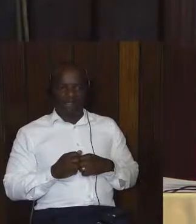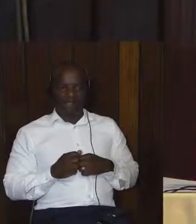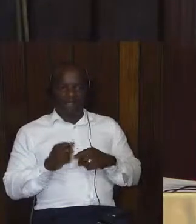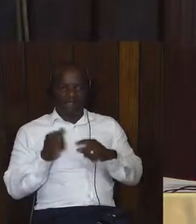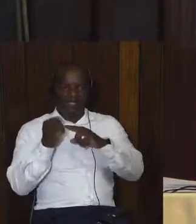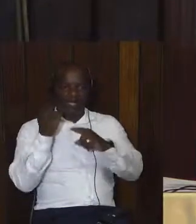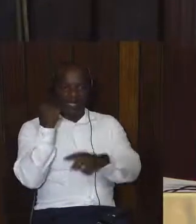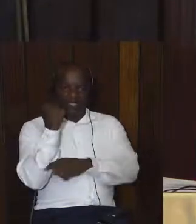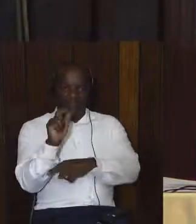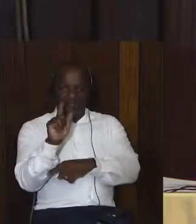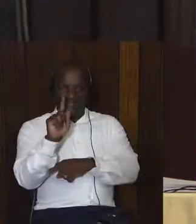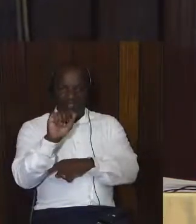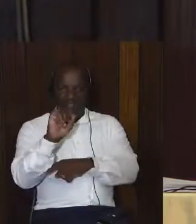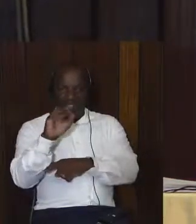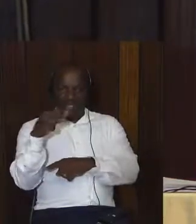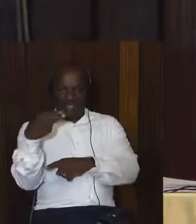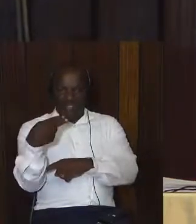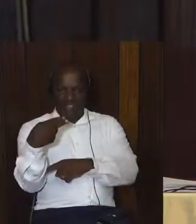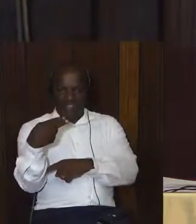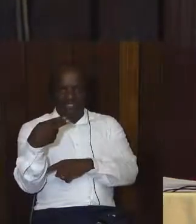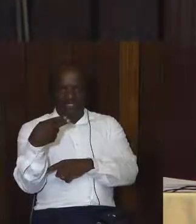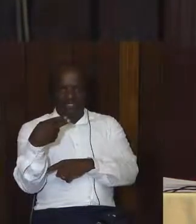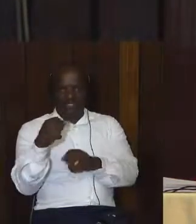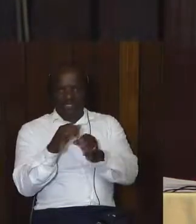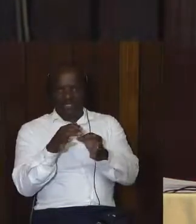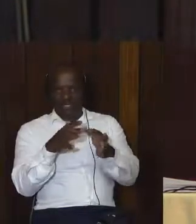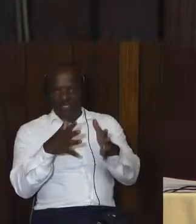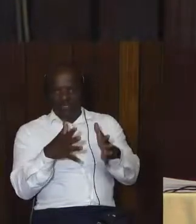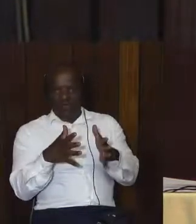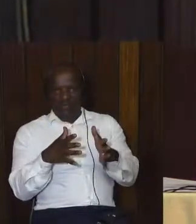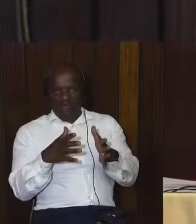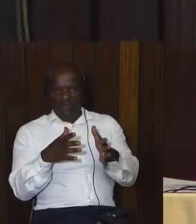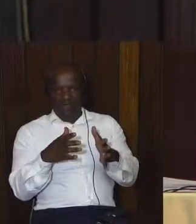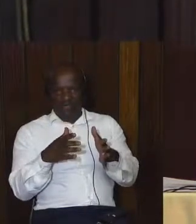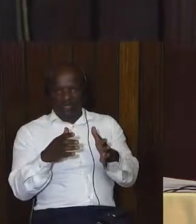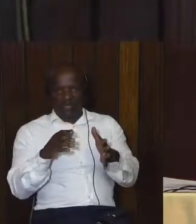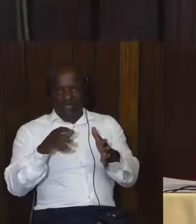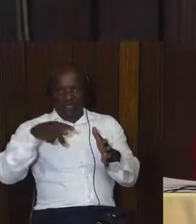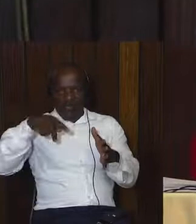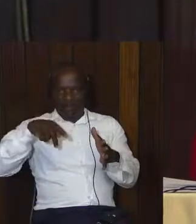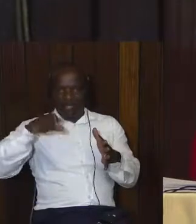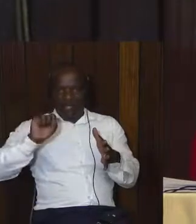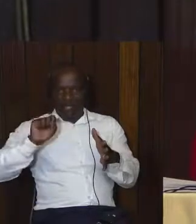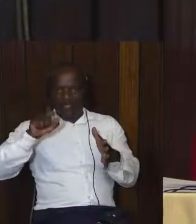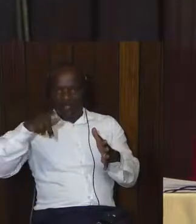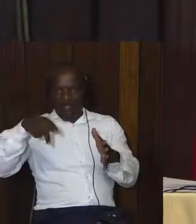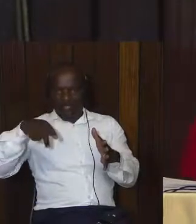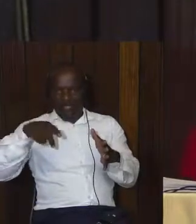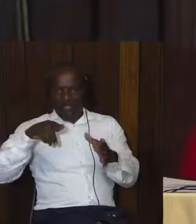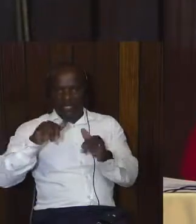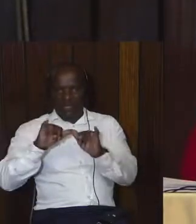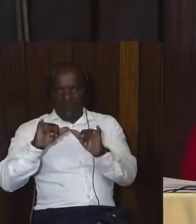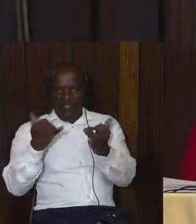Lastly, on the TIH share, this PSP company,